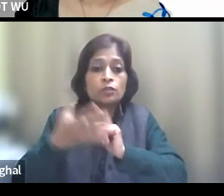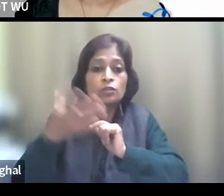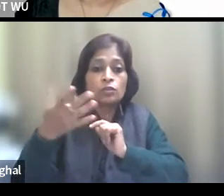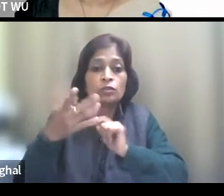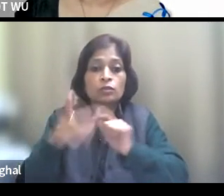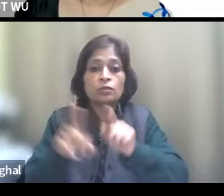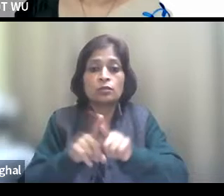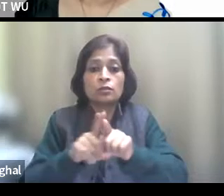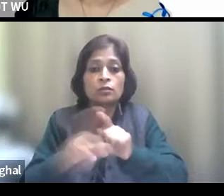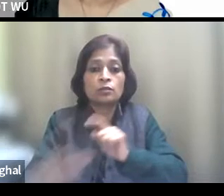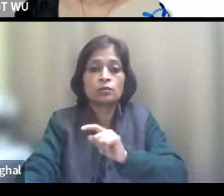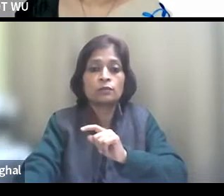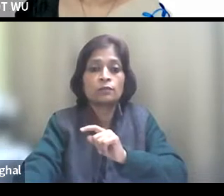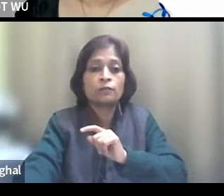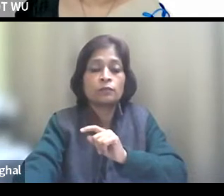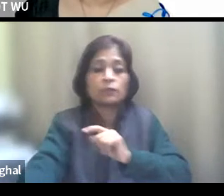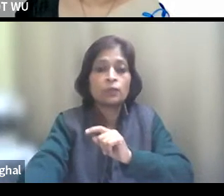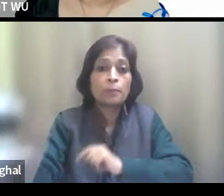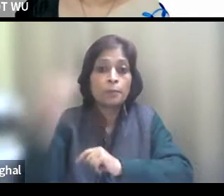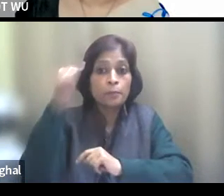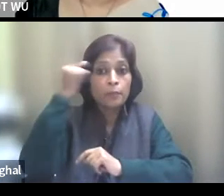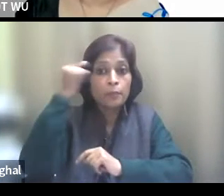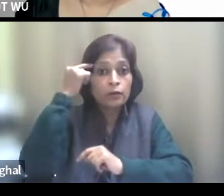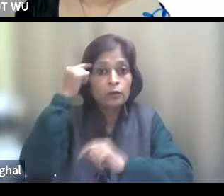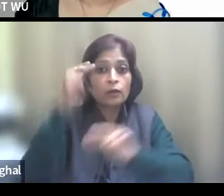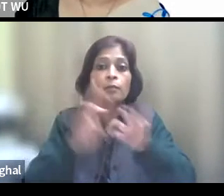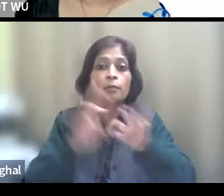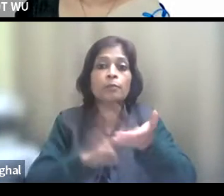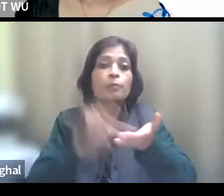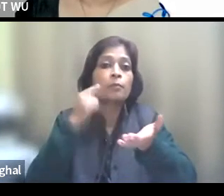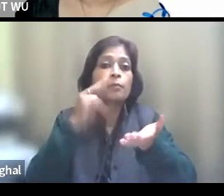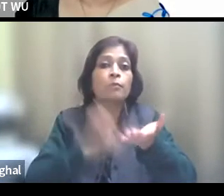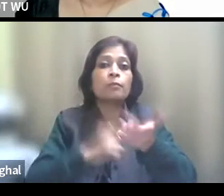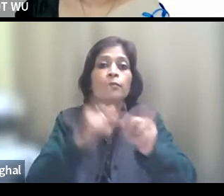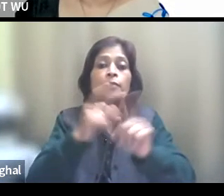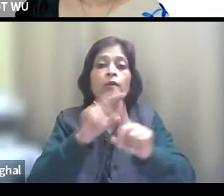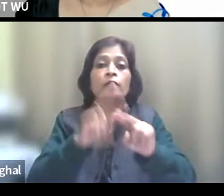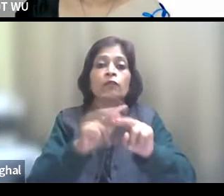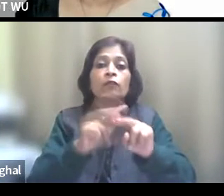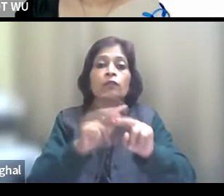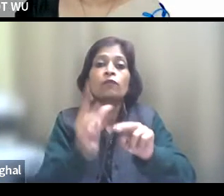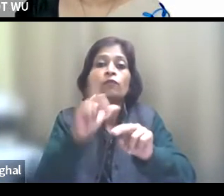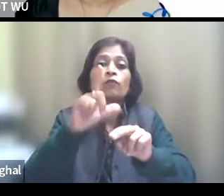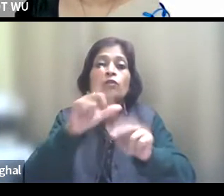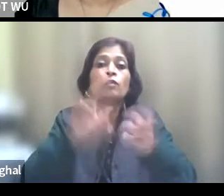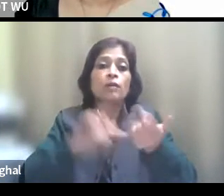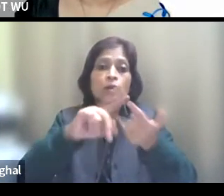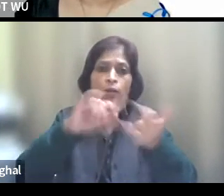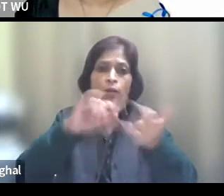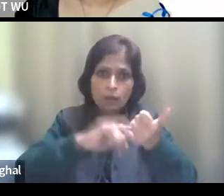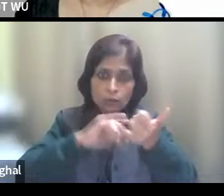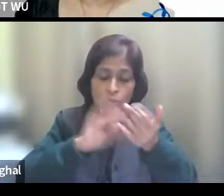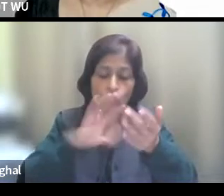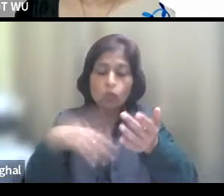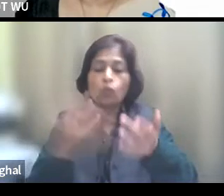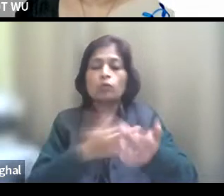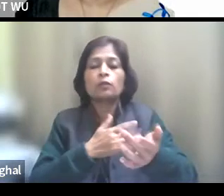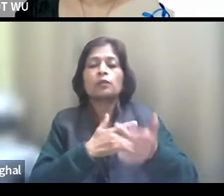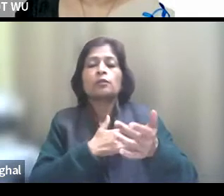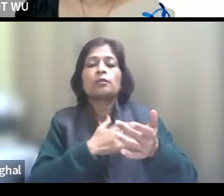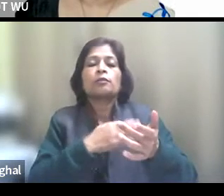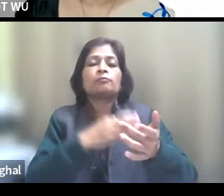is mindfulness, meditation, and spirituality in teacher morale